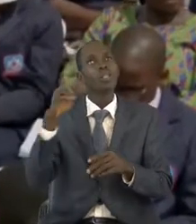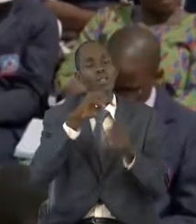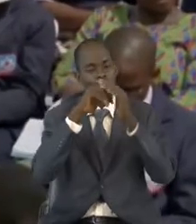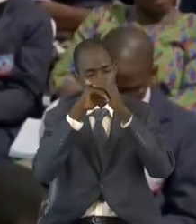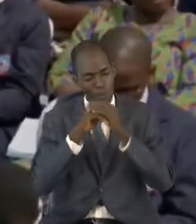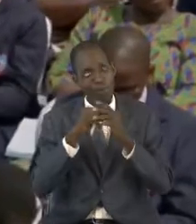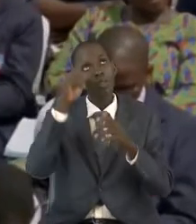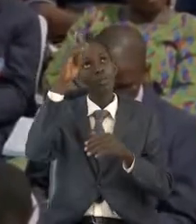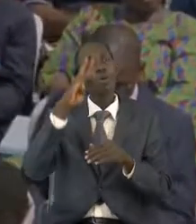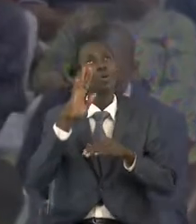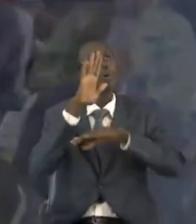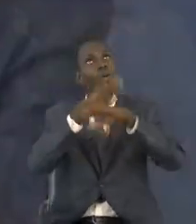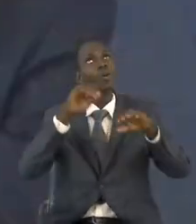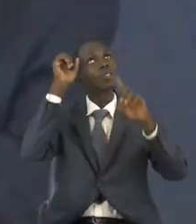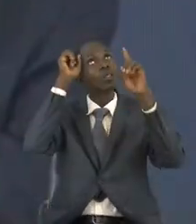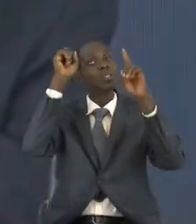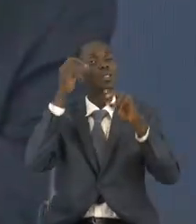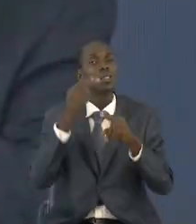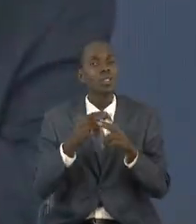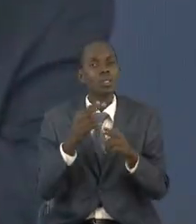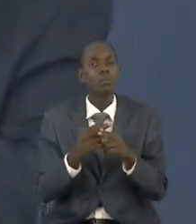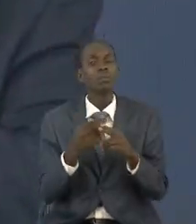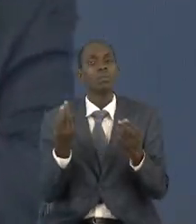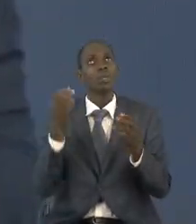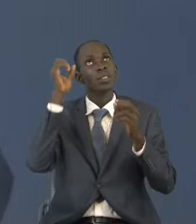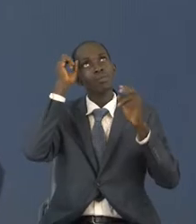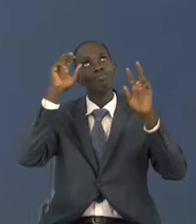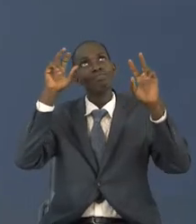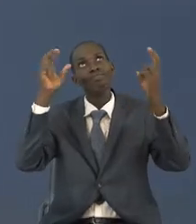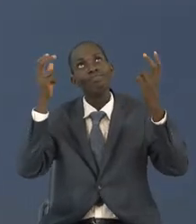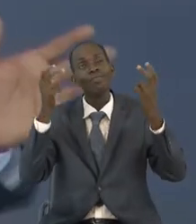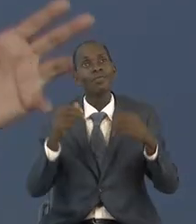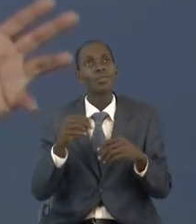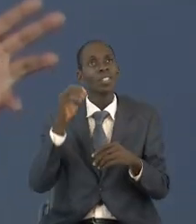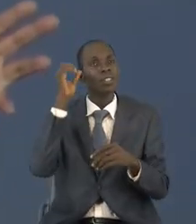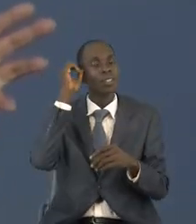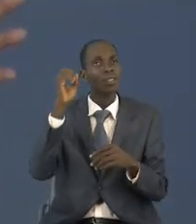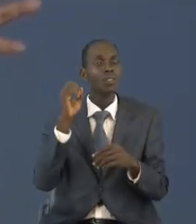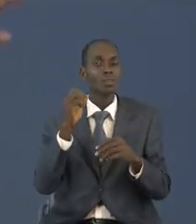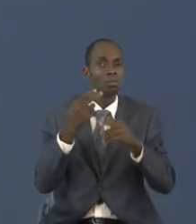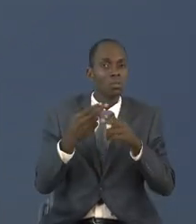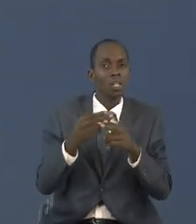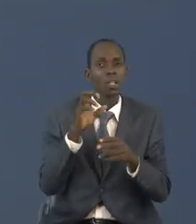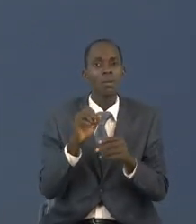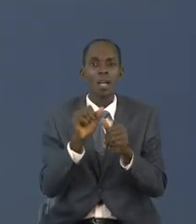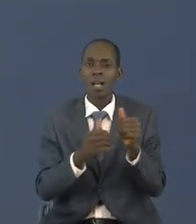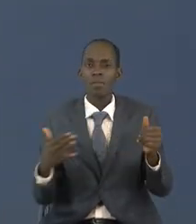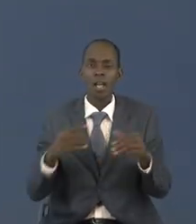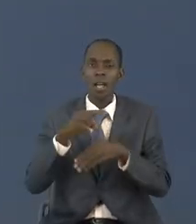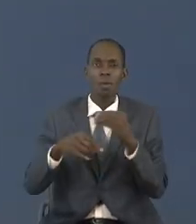his name, his title, his attributes, everything about God here and